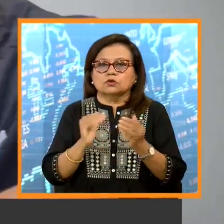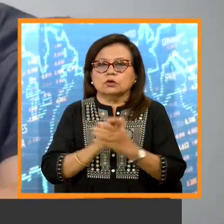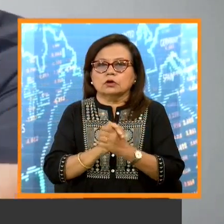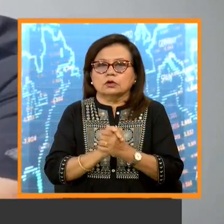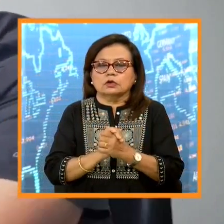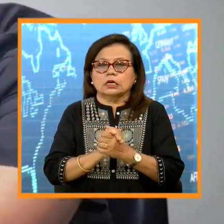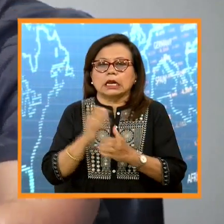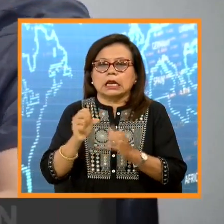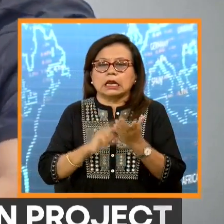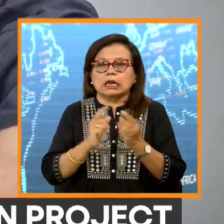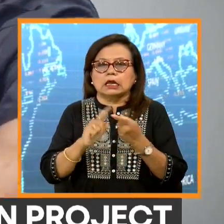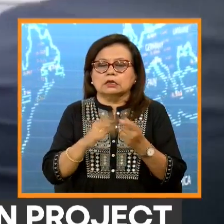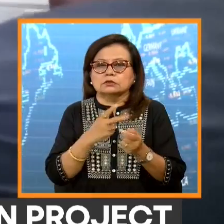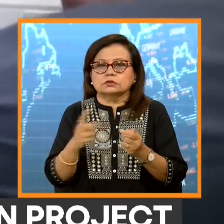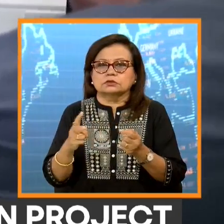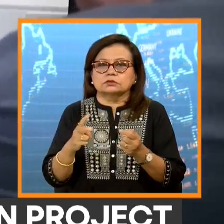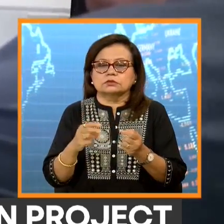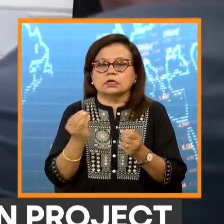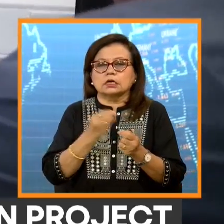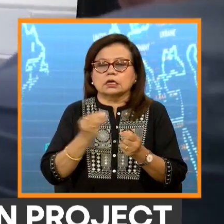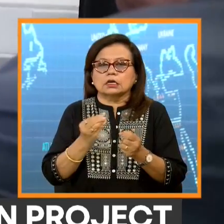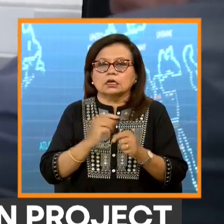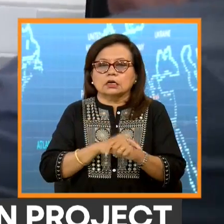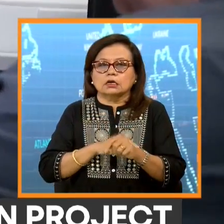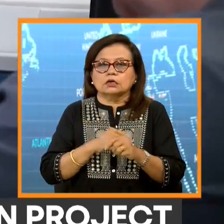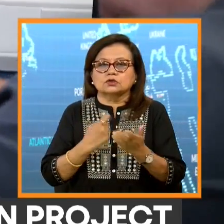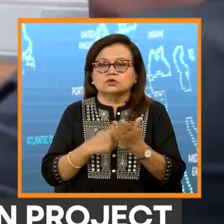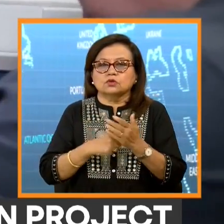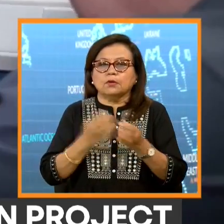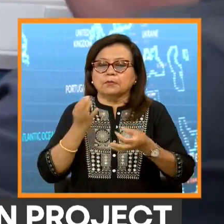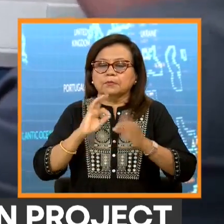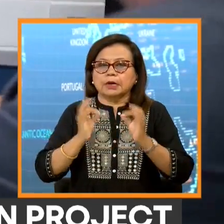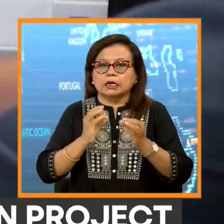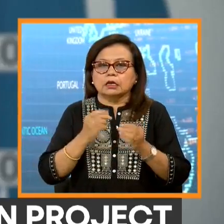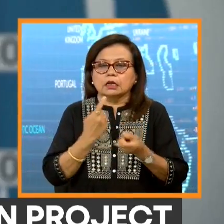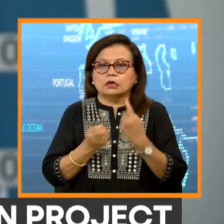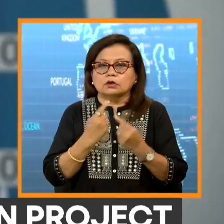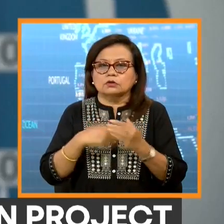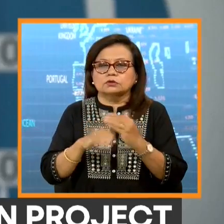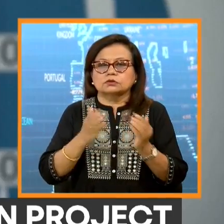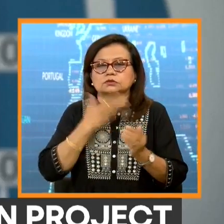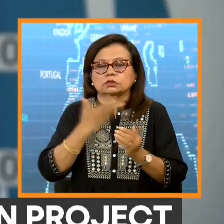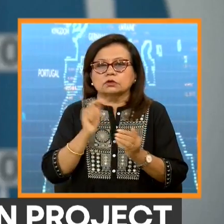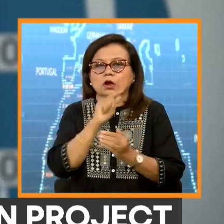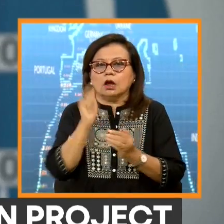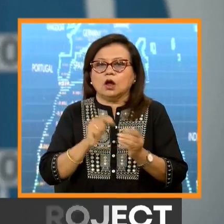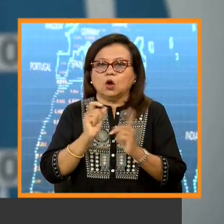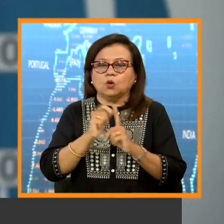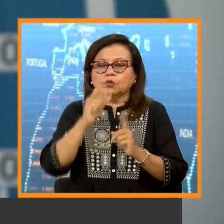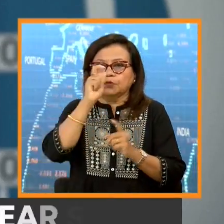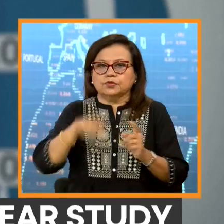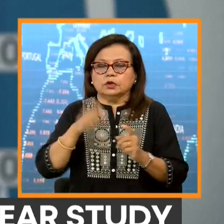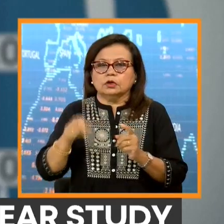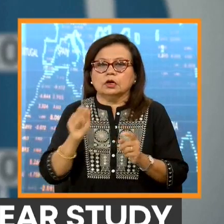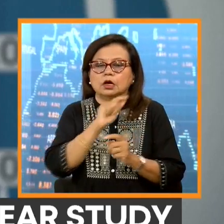had cancer and things. Giving up my time for medical research, who can learn from people, the lifestyles,